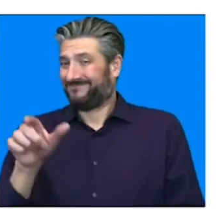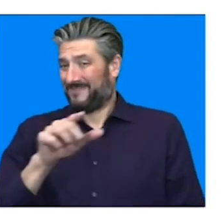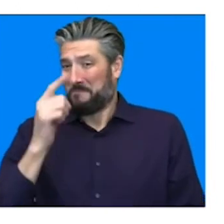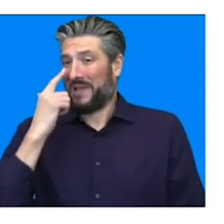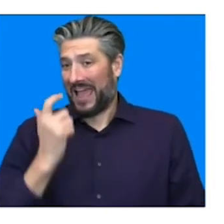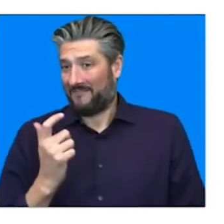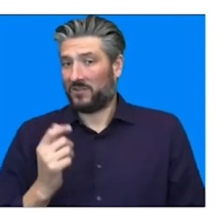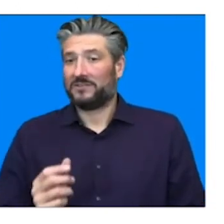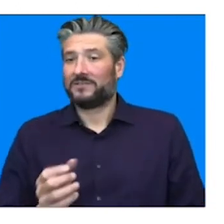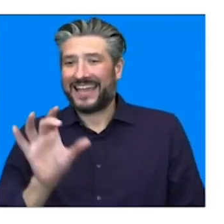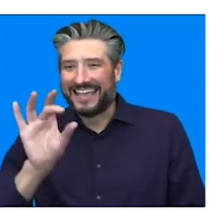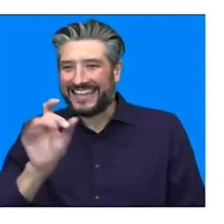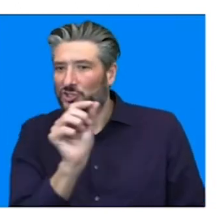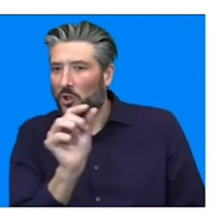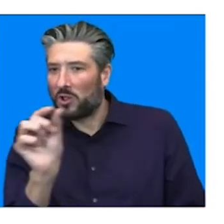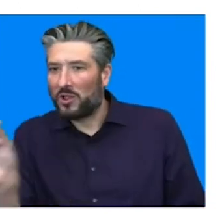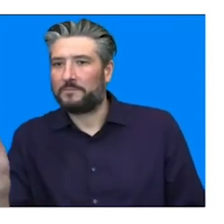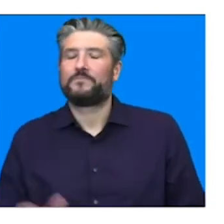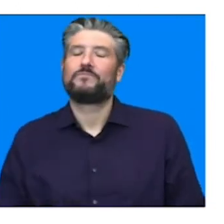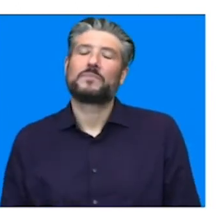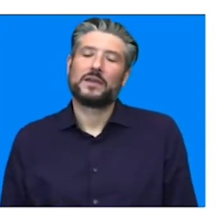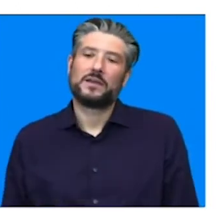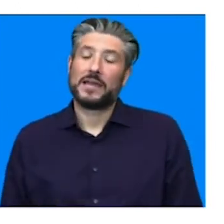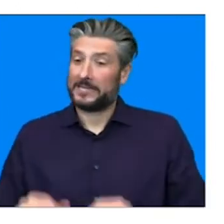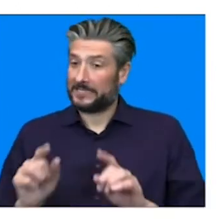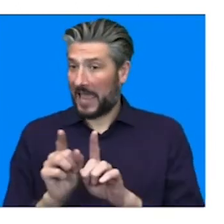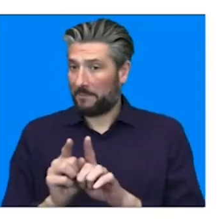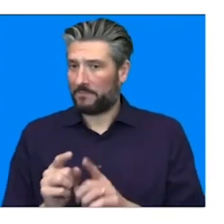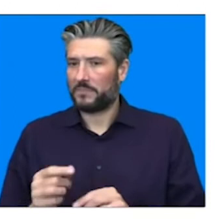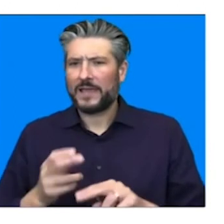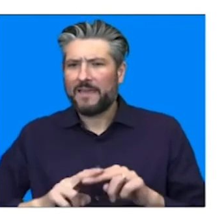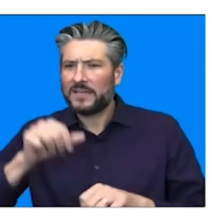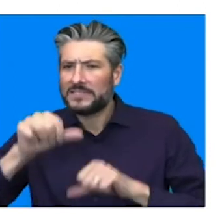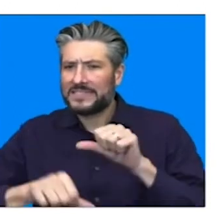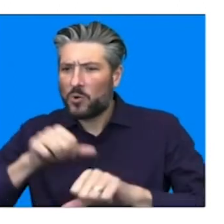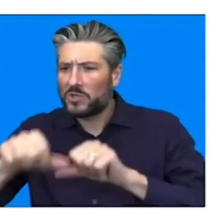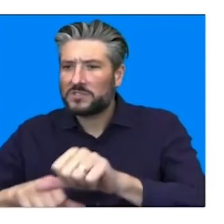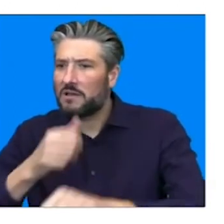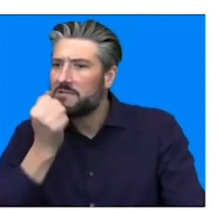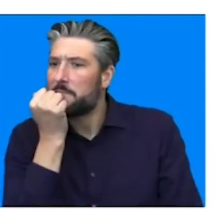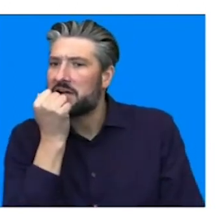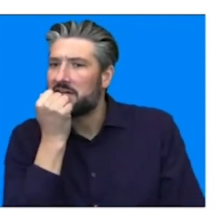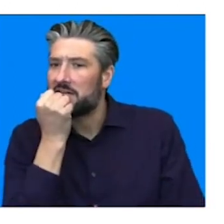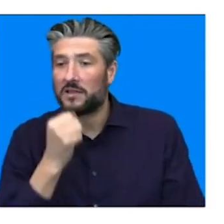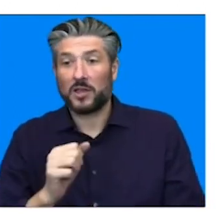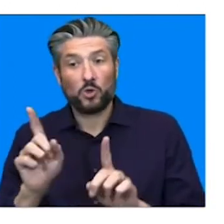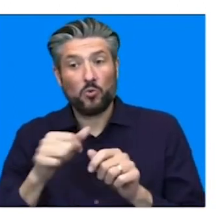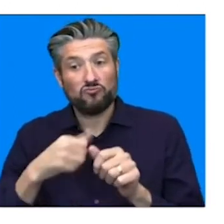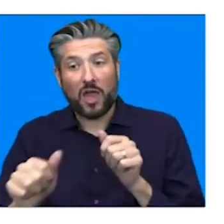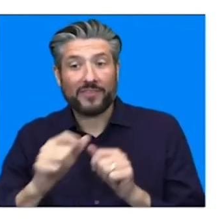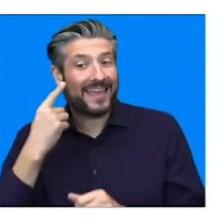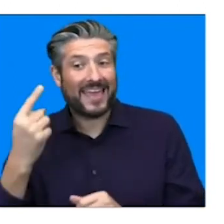initials. The same applies to sequences of numbers. For example, would you rather hear this string of